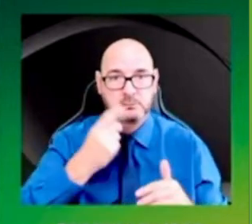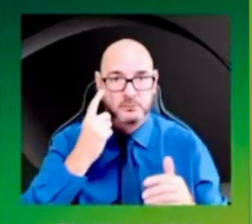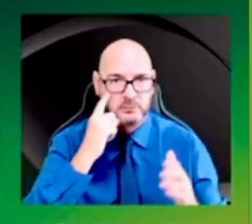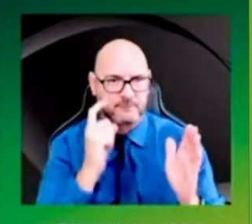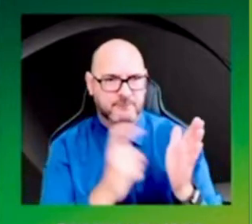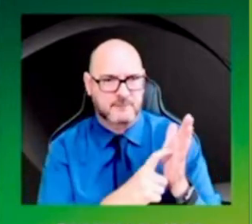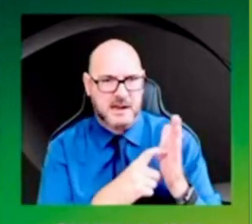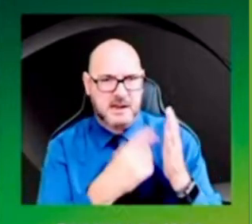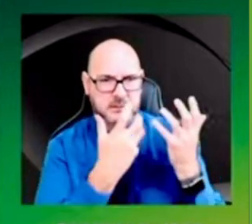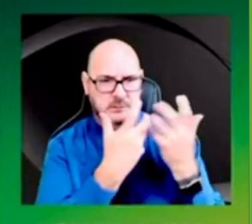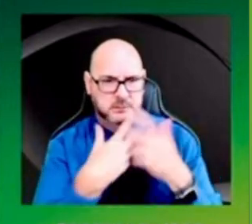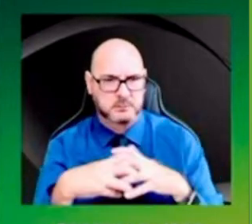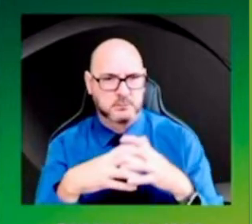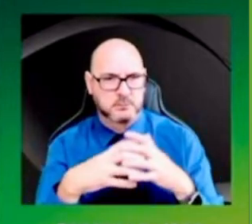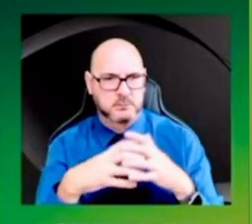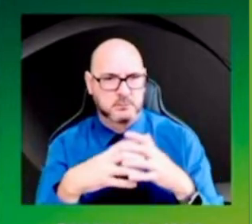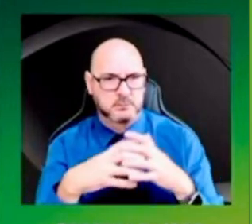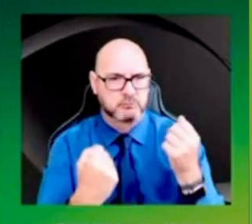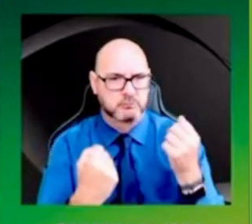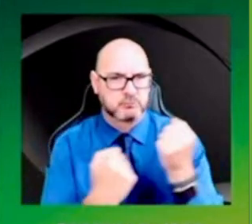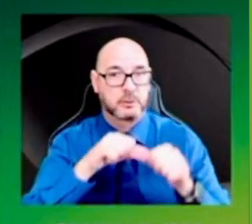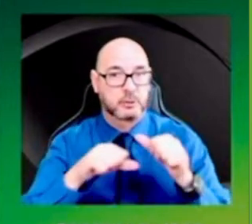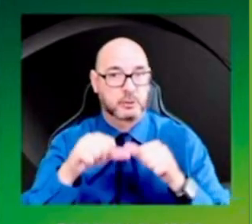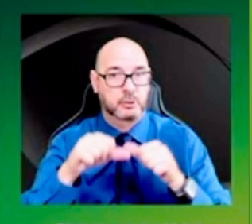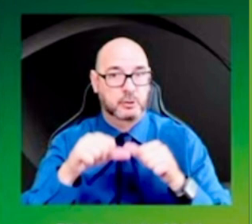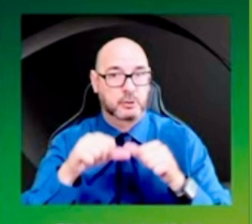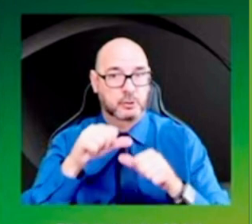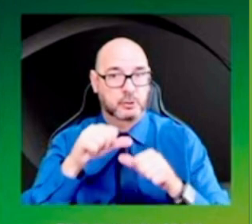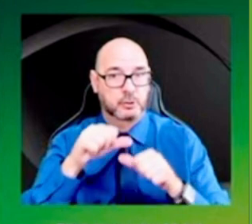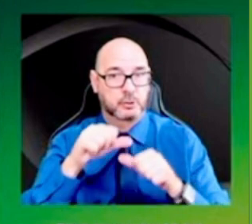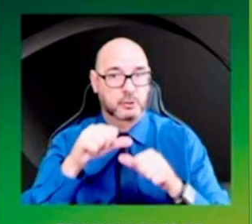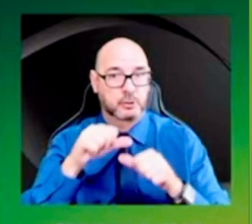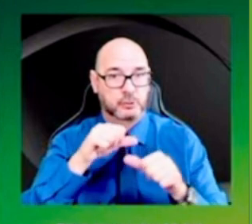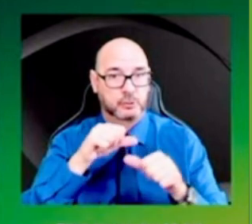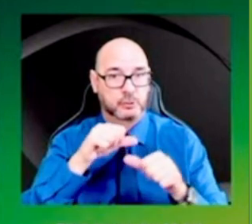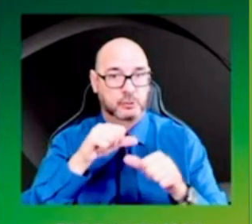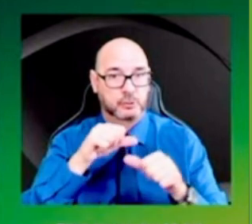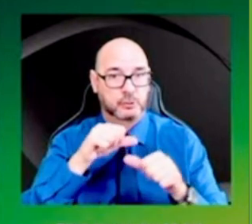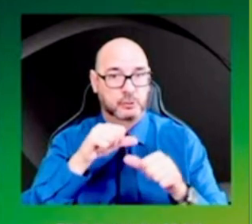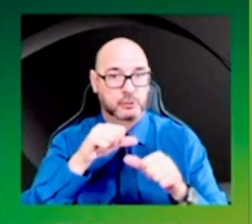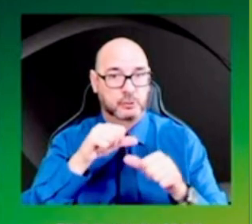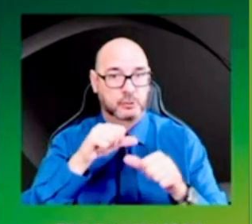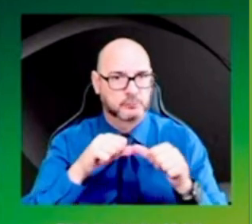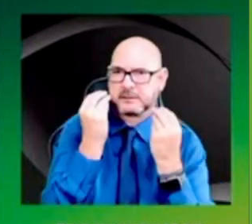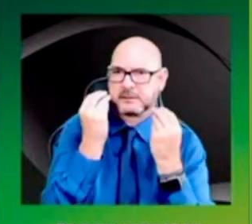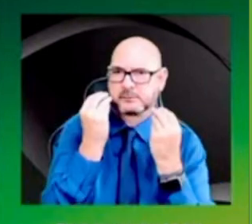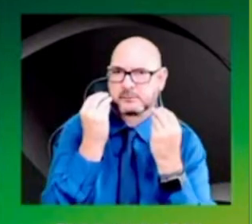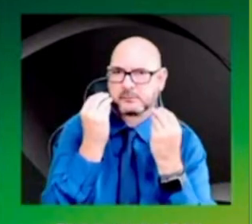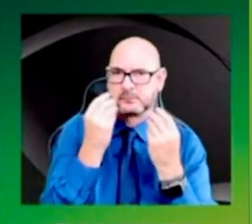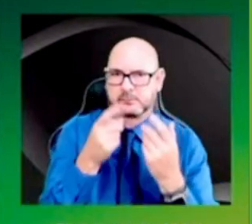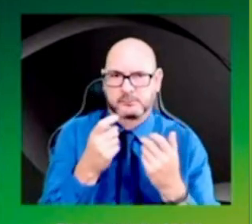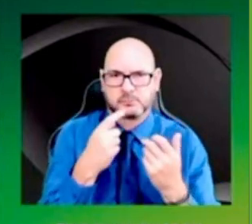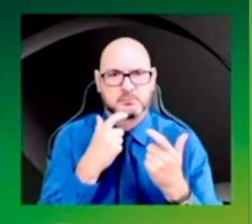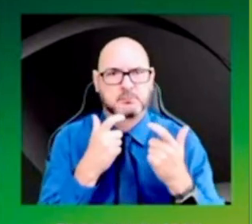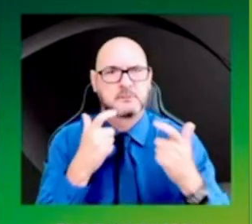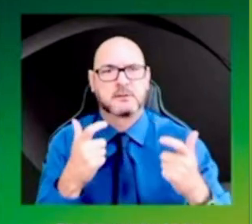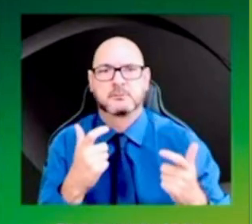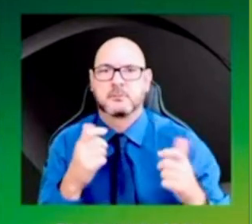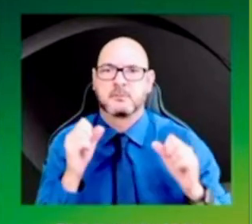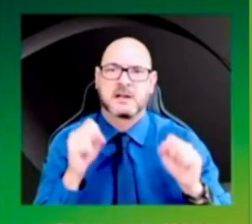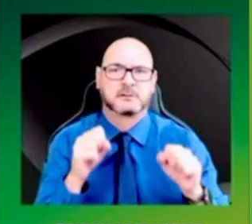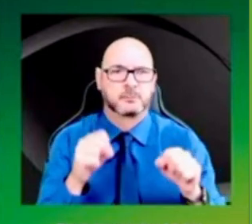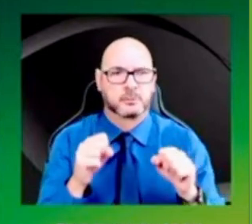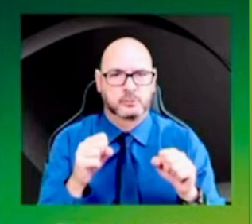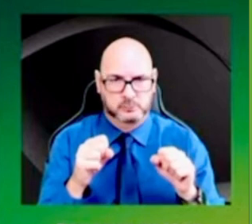would like just for a moment for us to think about the enormous possibilities that exist for growth and the use of technology. If,